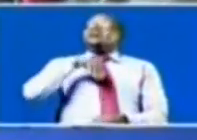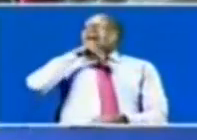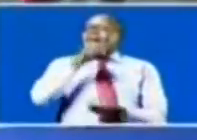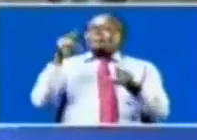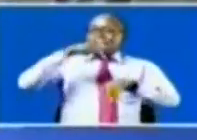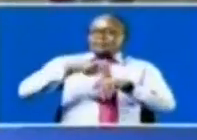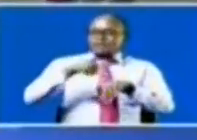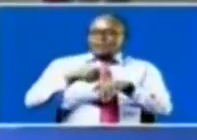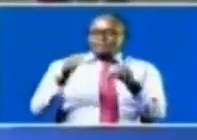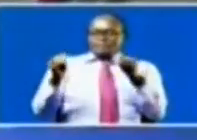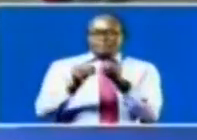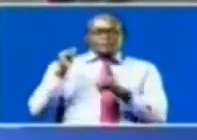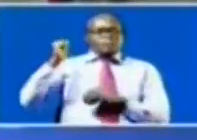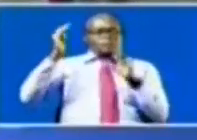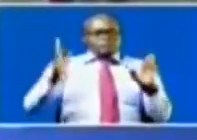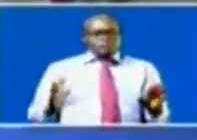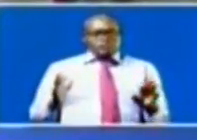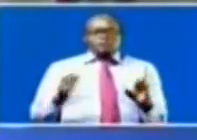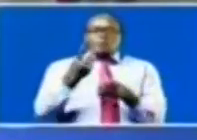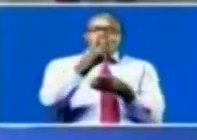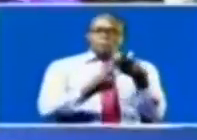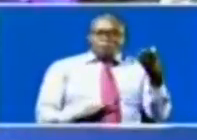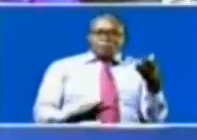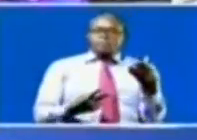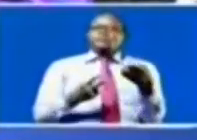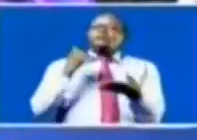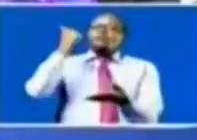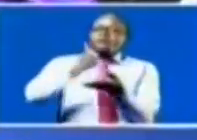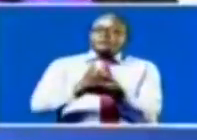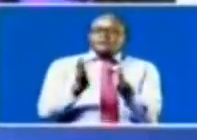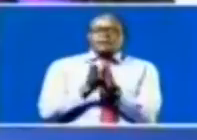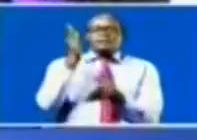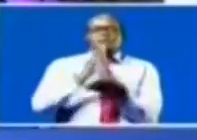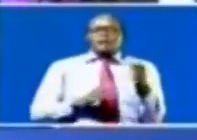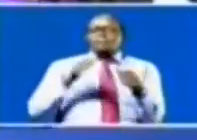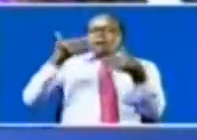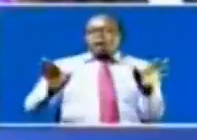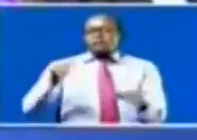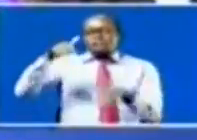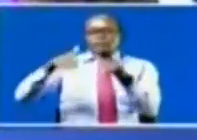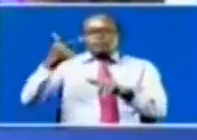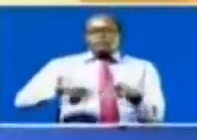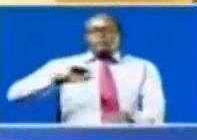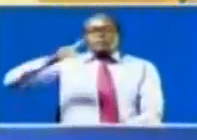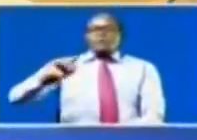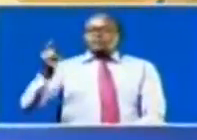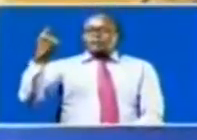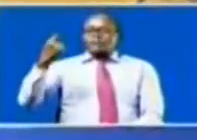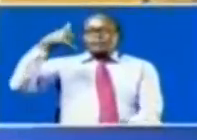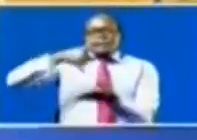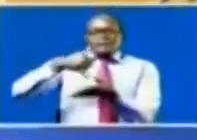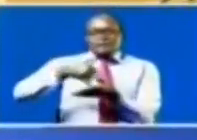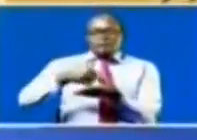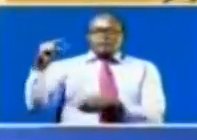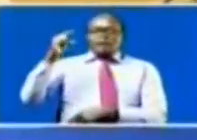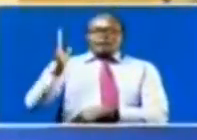several occasions met politicians, both those in office and those out in the cold from the Mount Kenya region, including